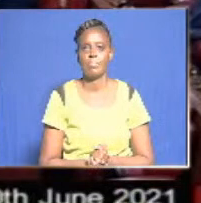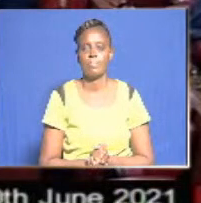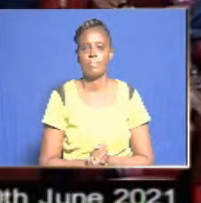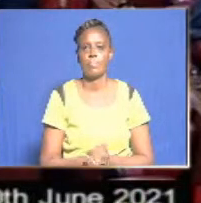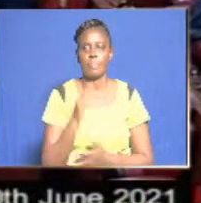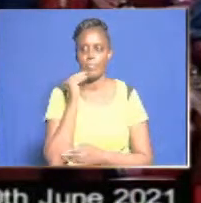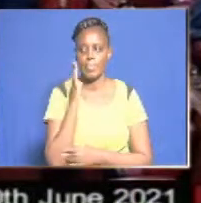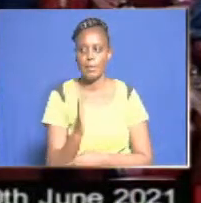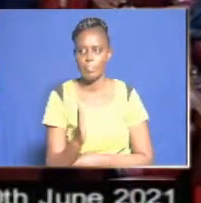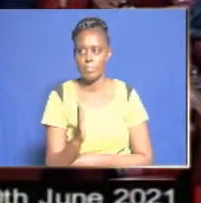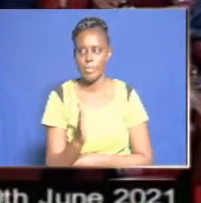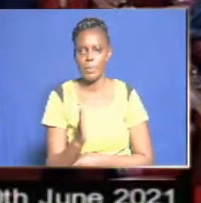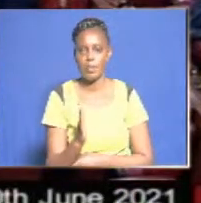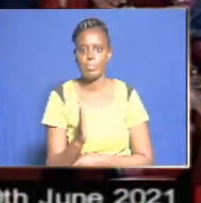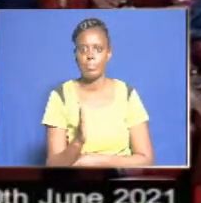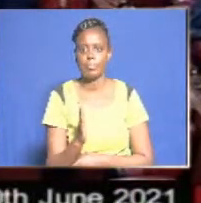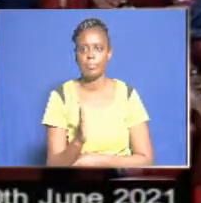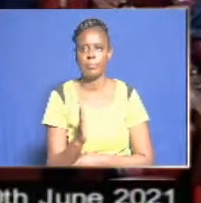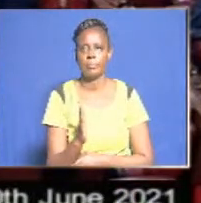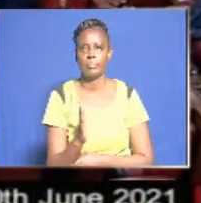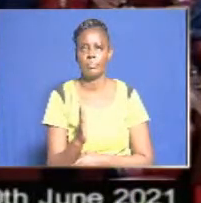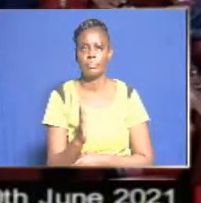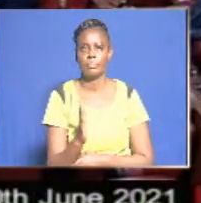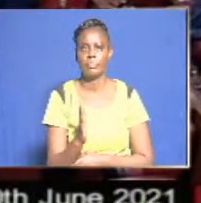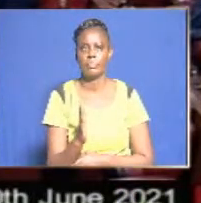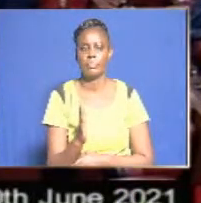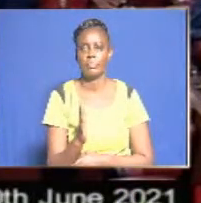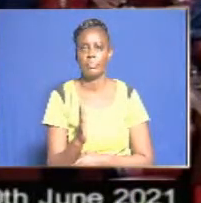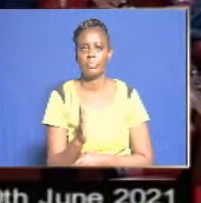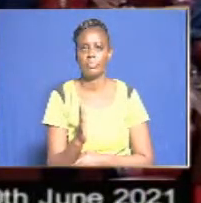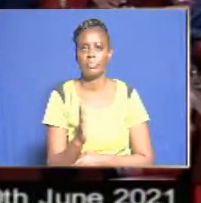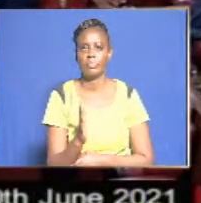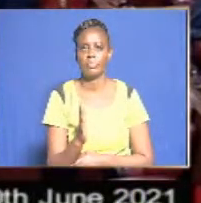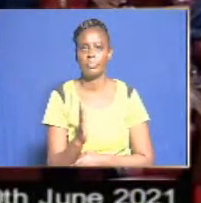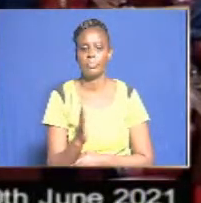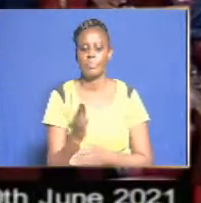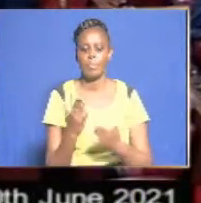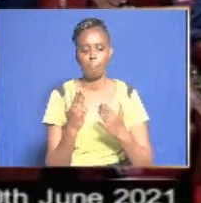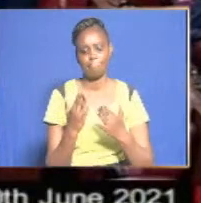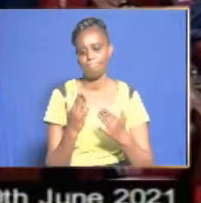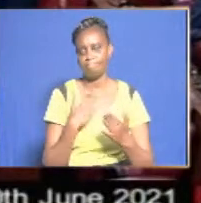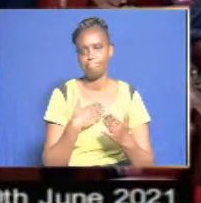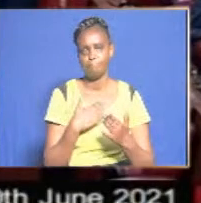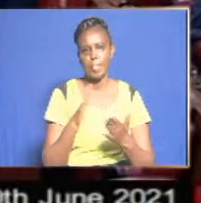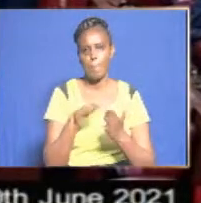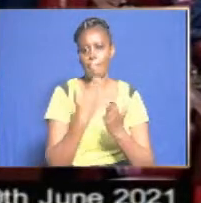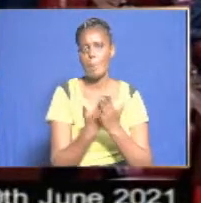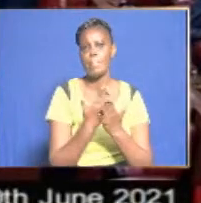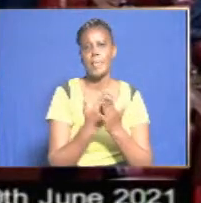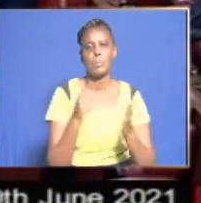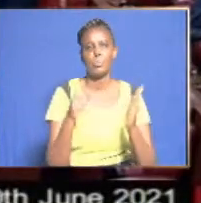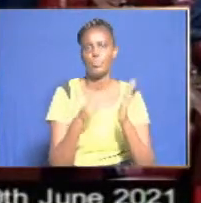Mr. Speaker, this is unintended. Thank you very much. Good work.